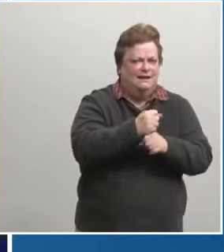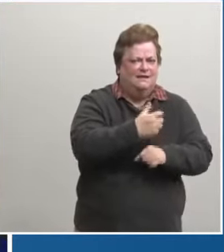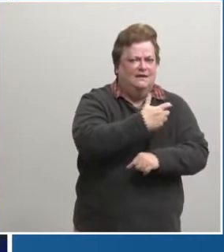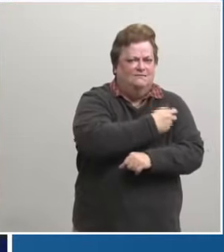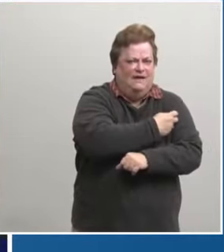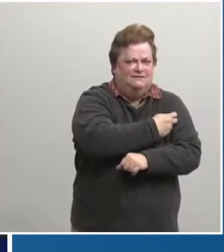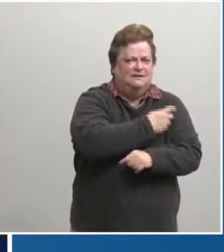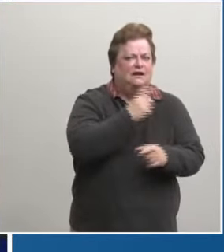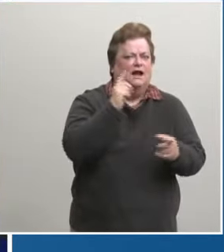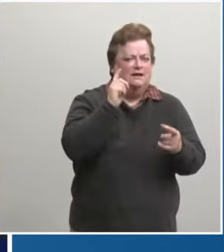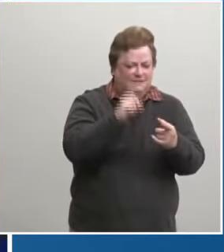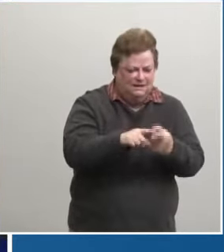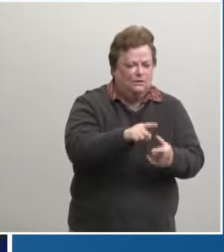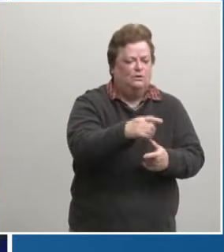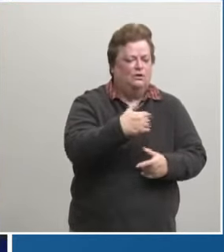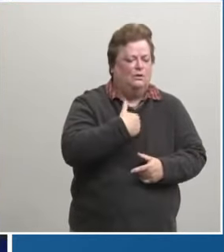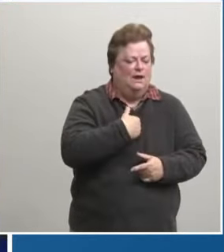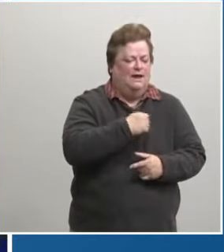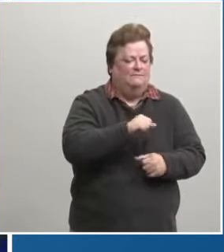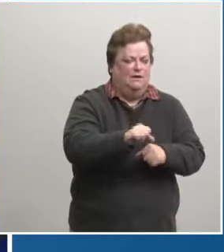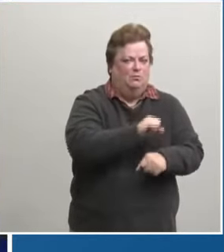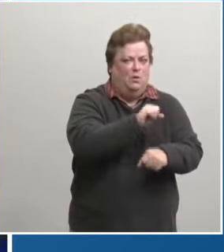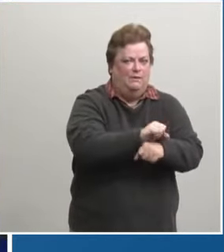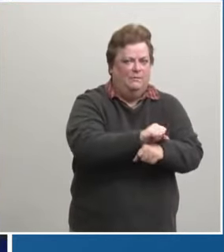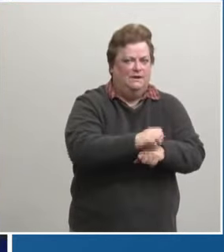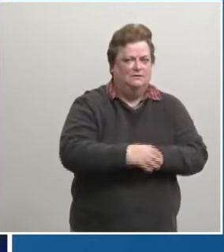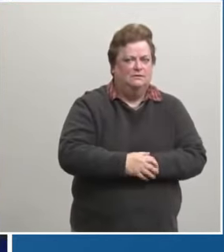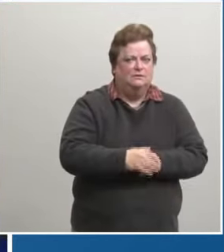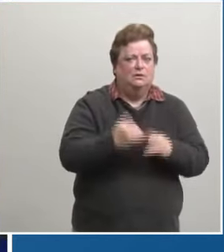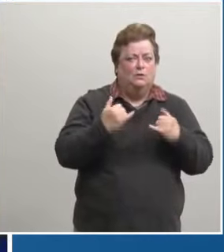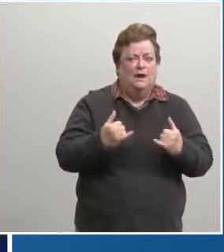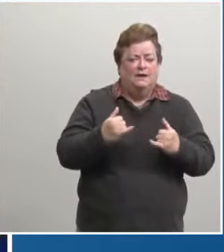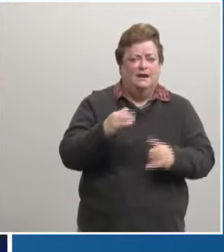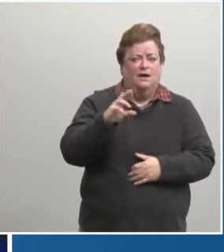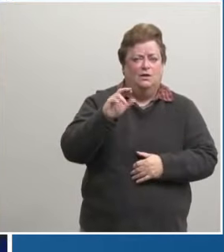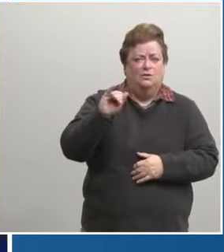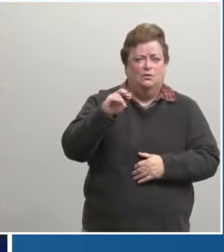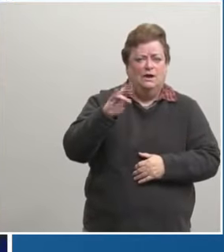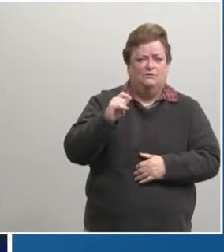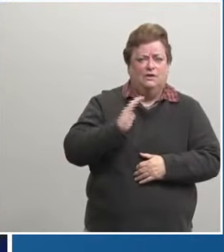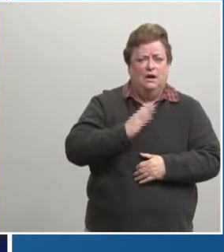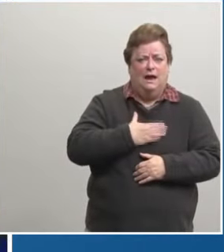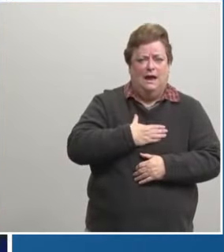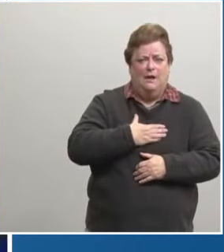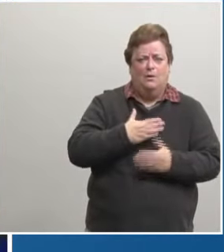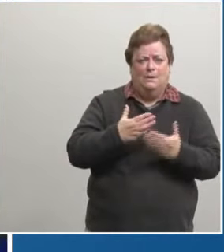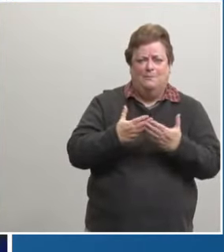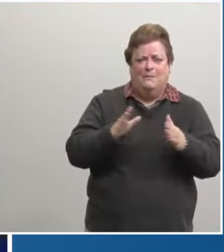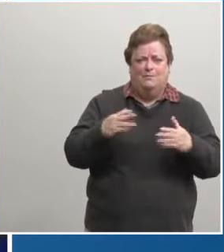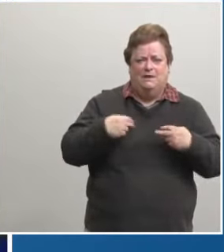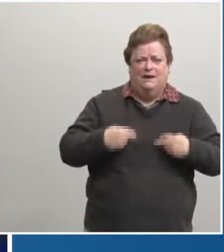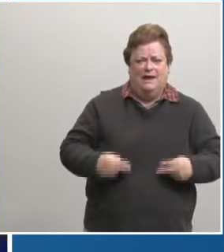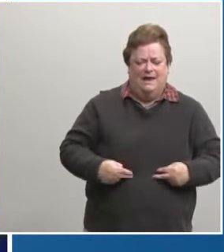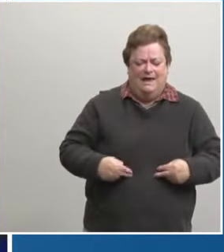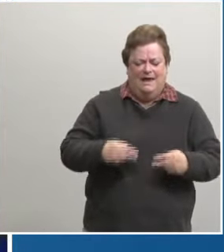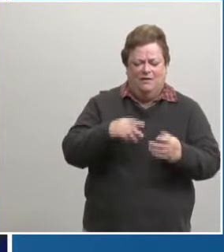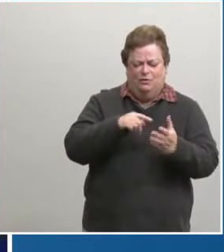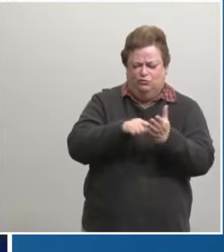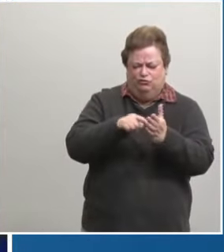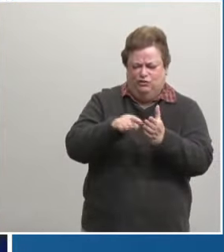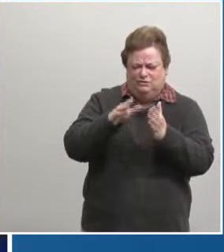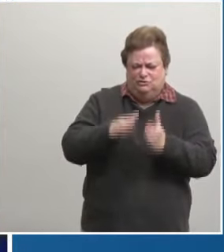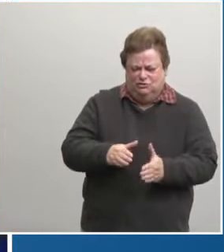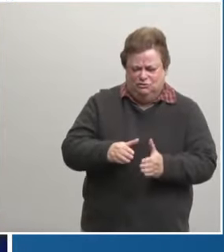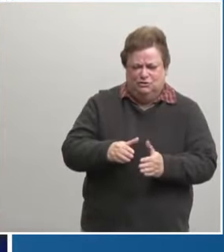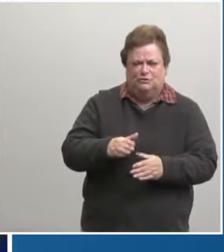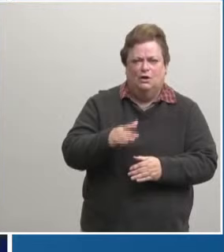vaccine until you have an appointment. At this time, Raju, one of our public health epidemiologists, will give us more